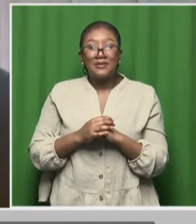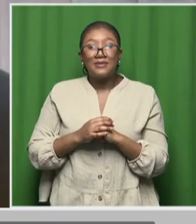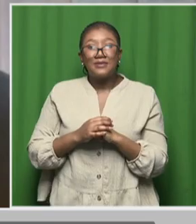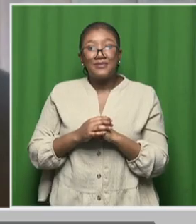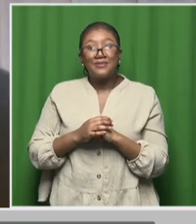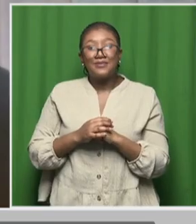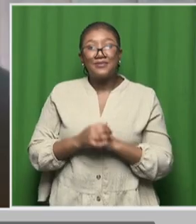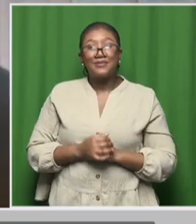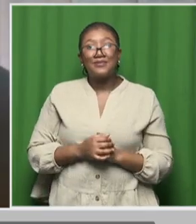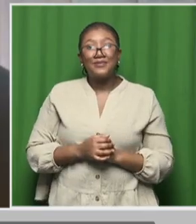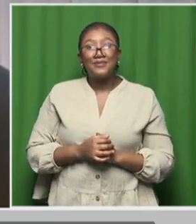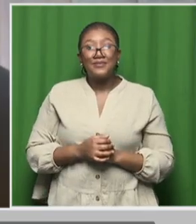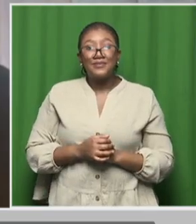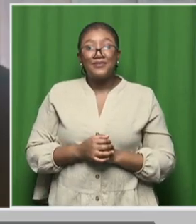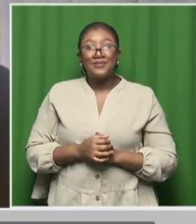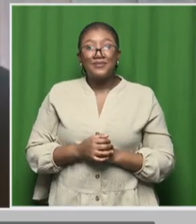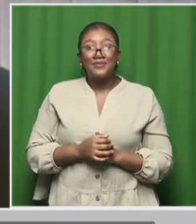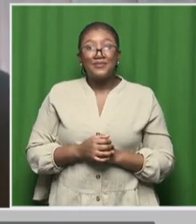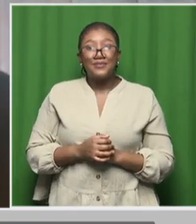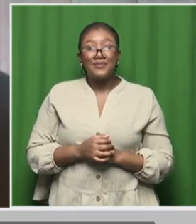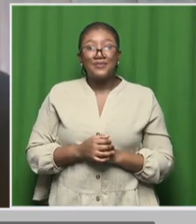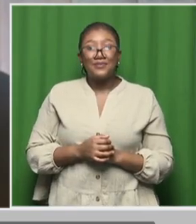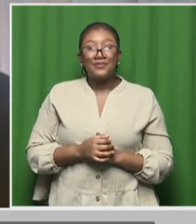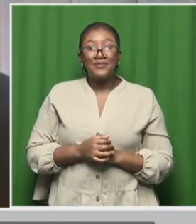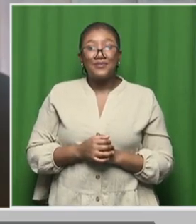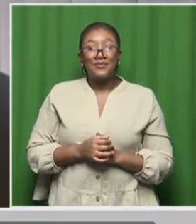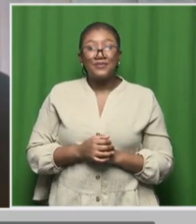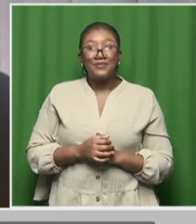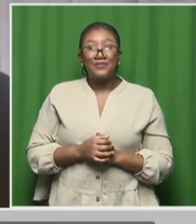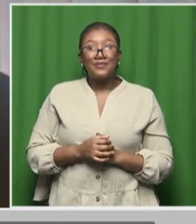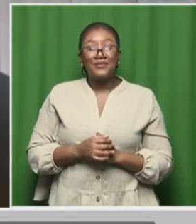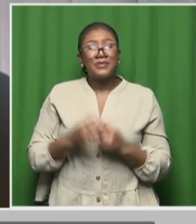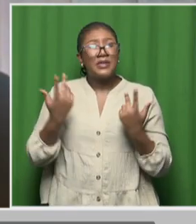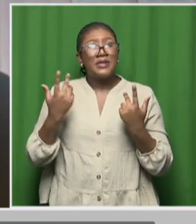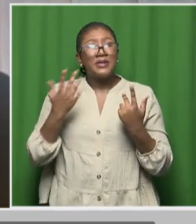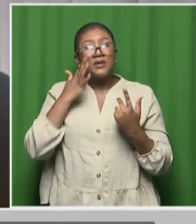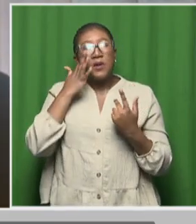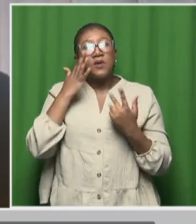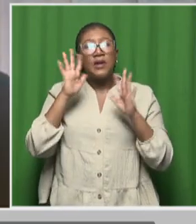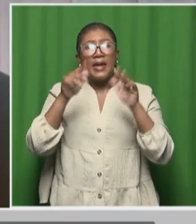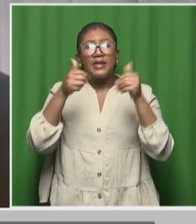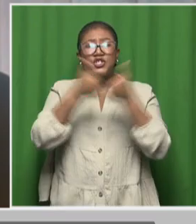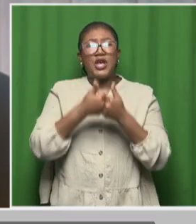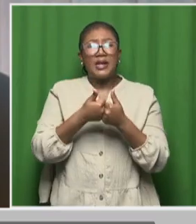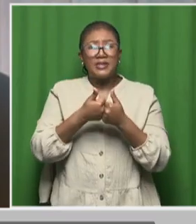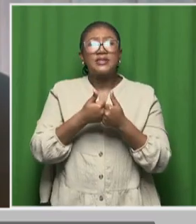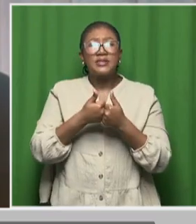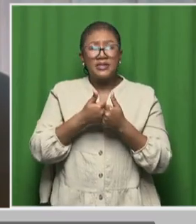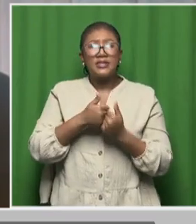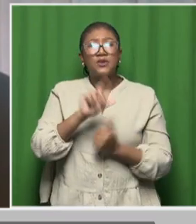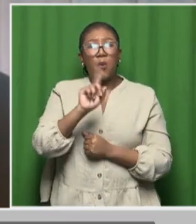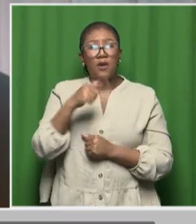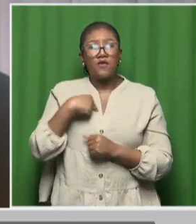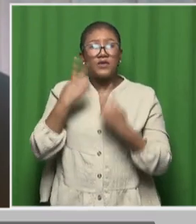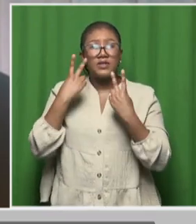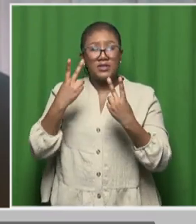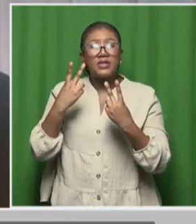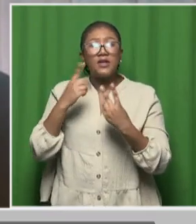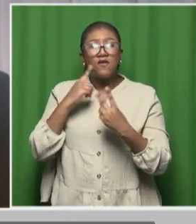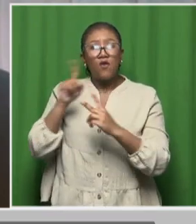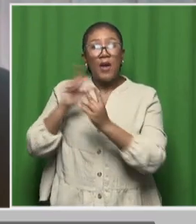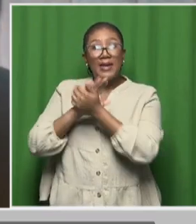camps are the way to go. And as if, what challenges arise from the shortage of skilled professionals? I found this on the web for a few